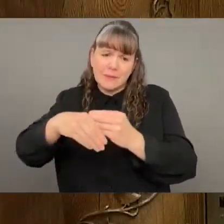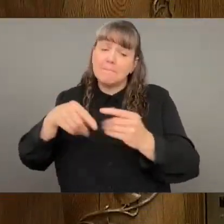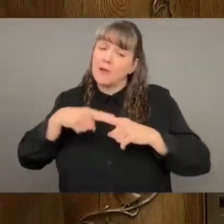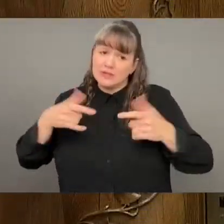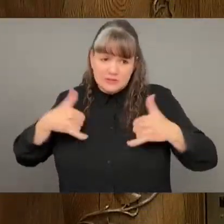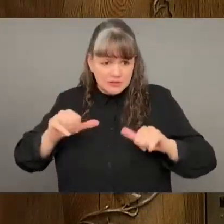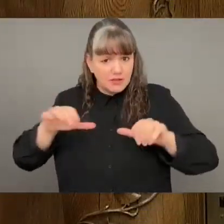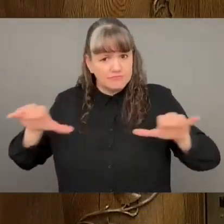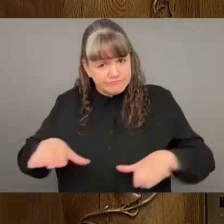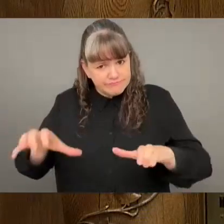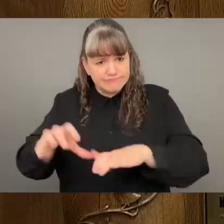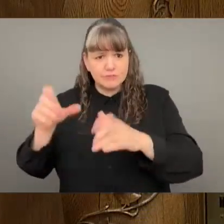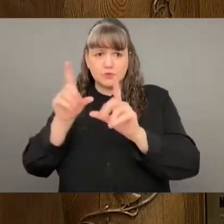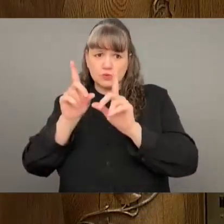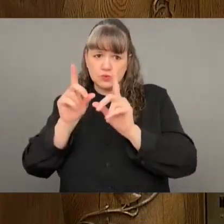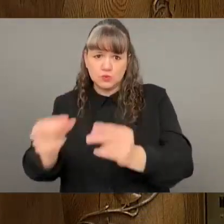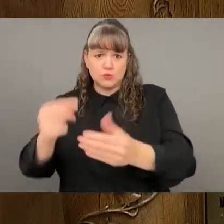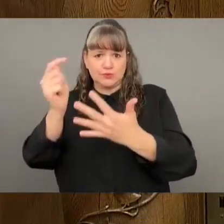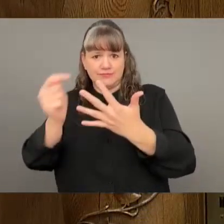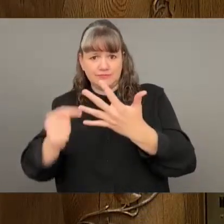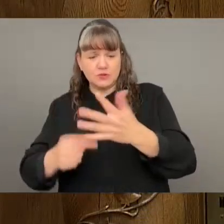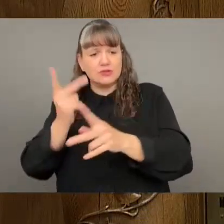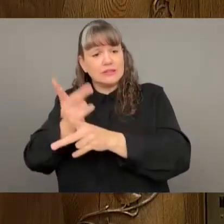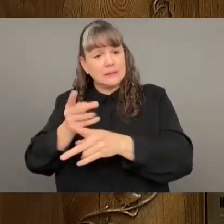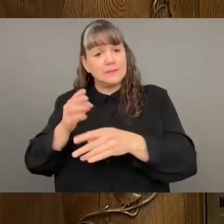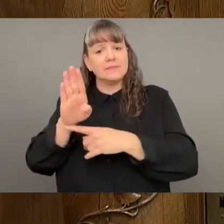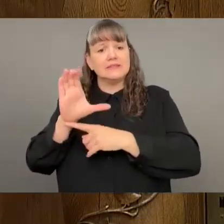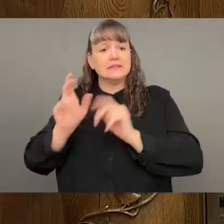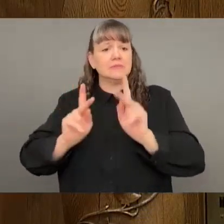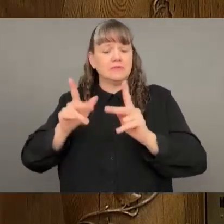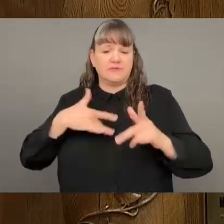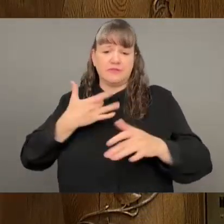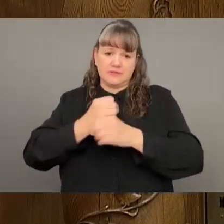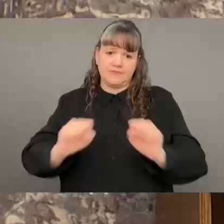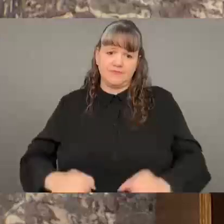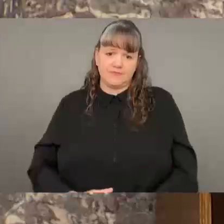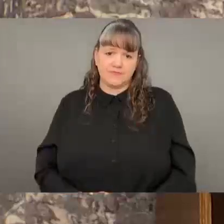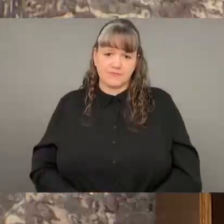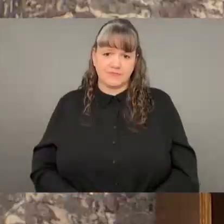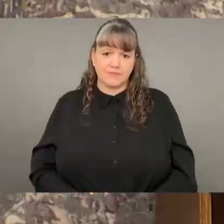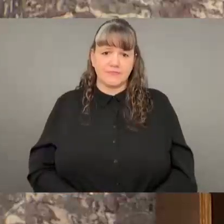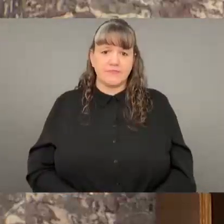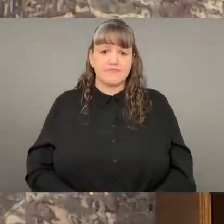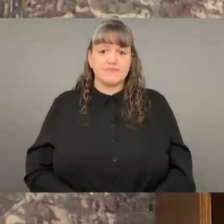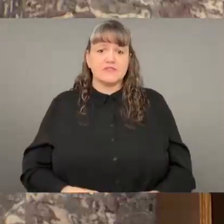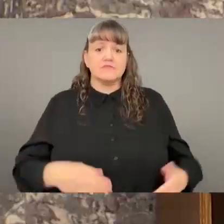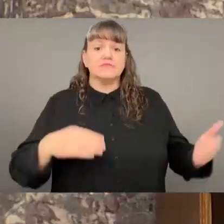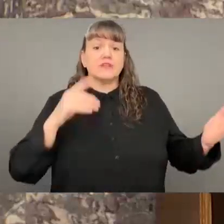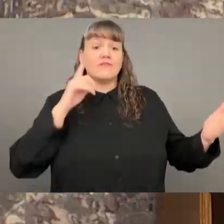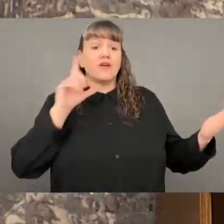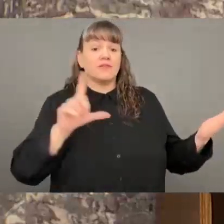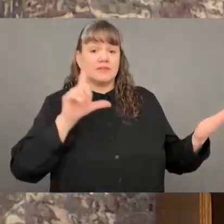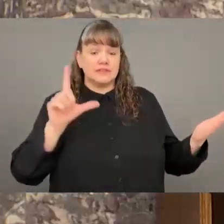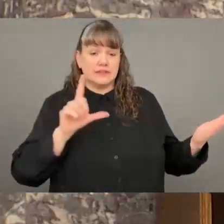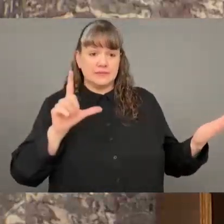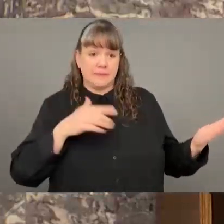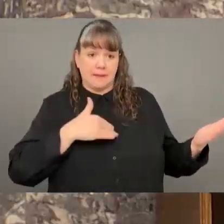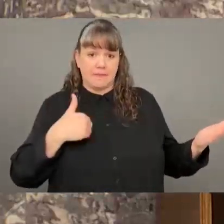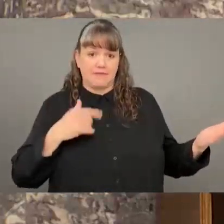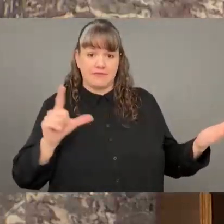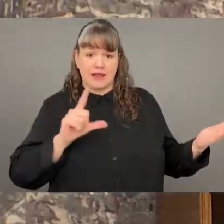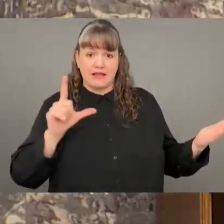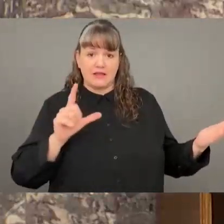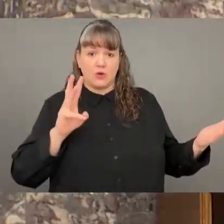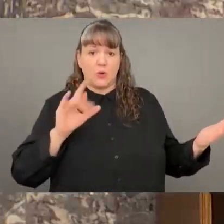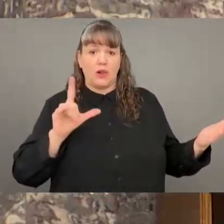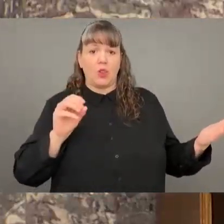Member for Langley Willowbrook. Thank you. A brazen armed robbery led to a police chase that ended in Langley after suspects stole a